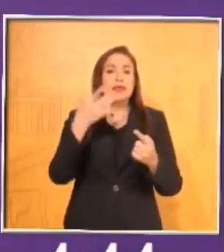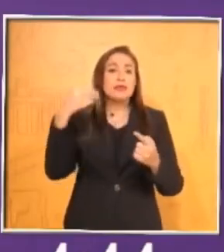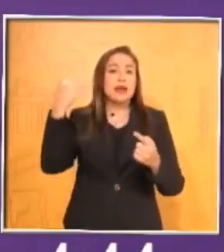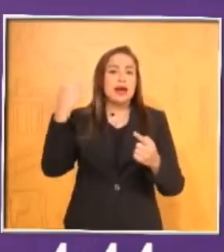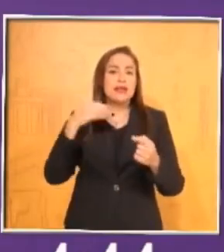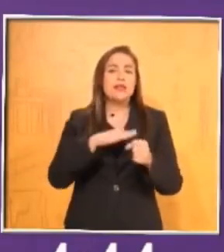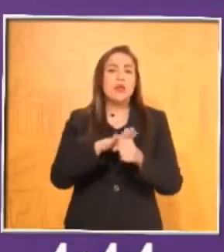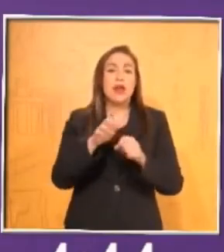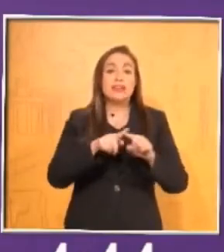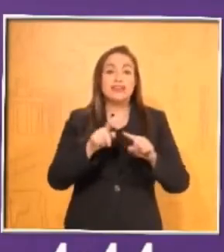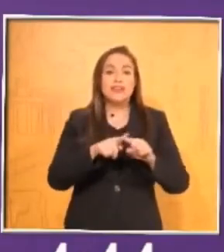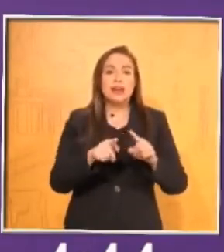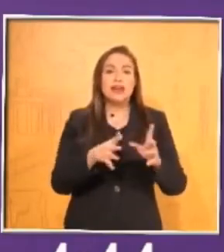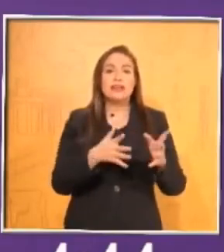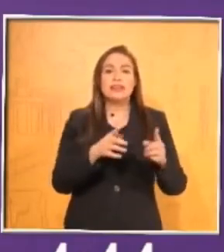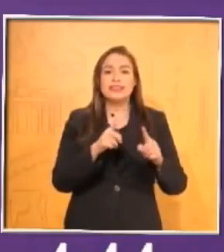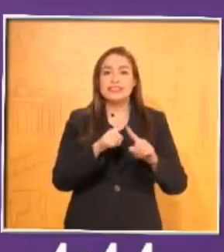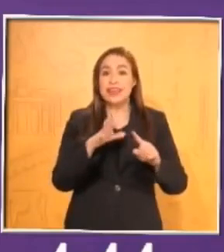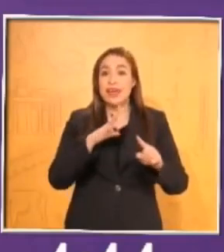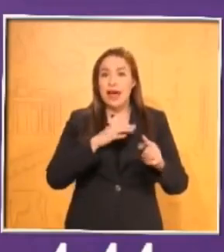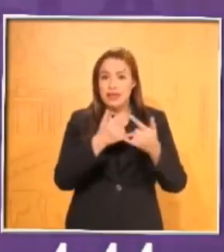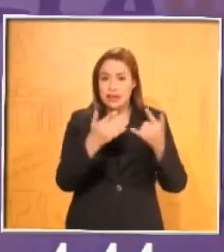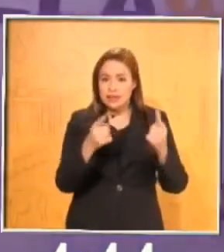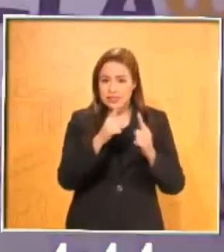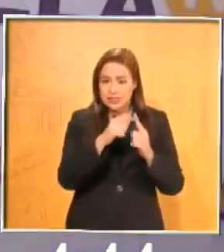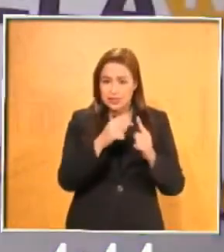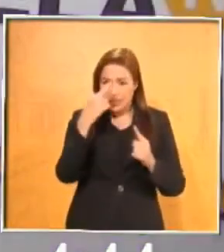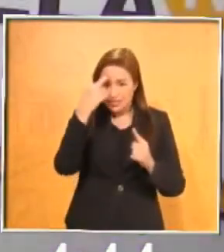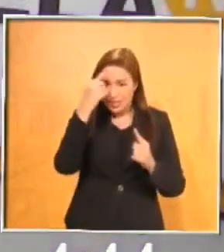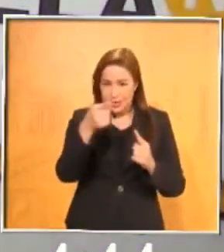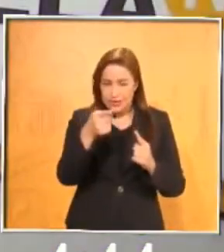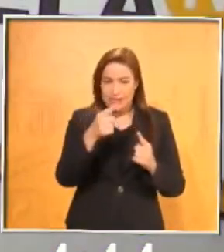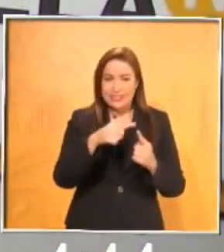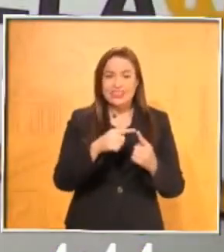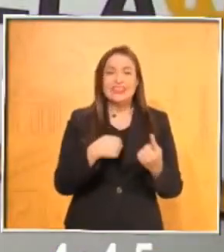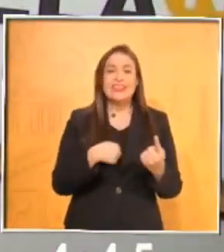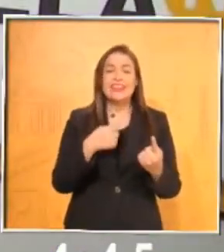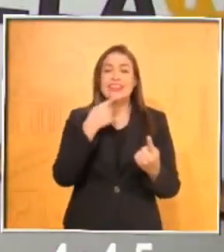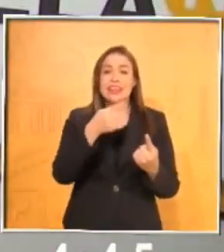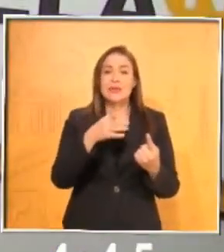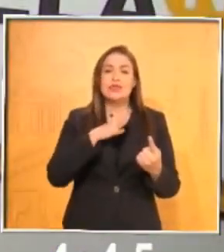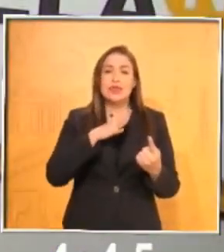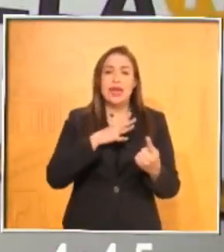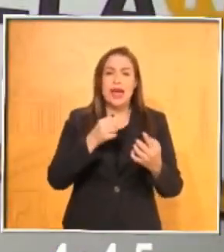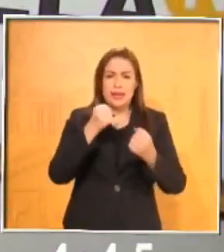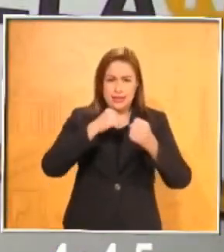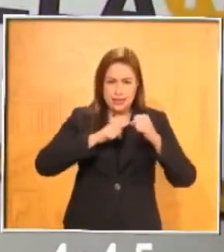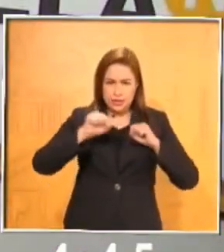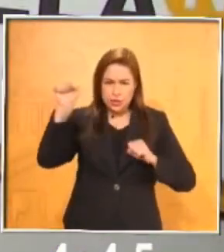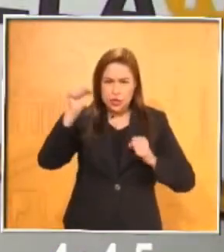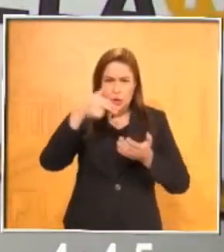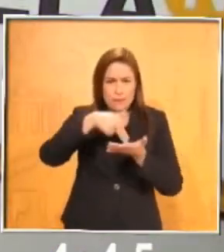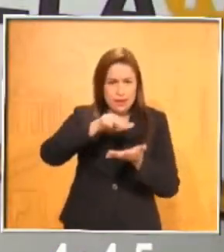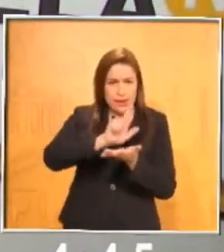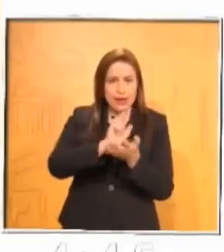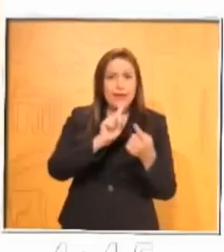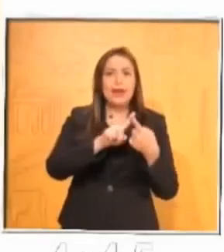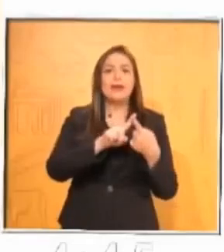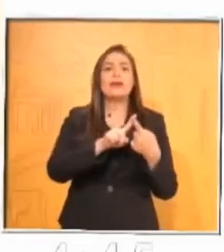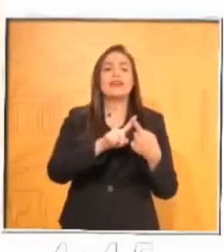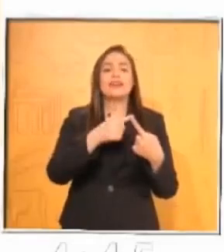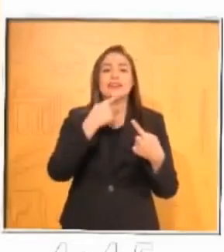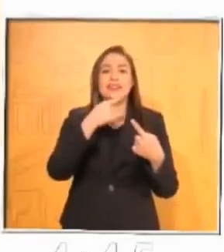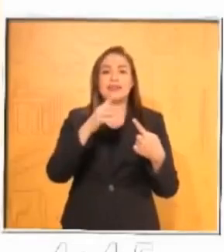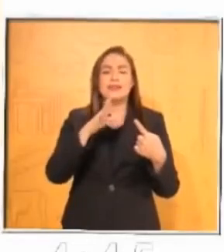the genres of a comic strip? Well, we have talked about superhero. We talked about